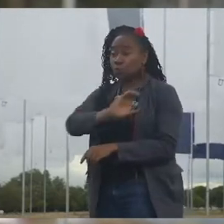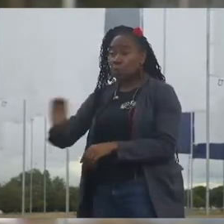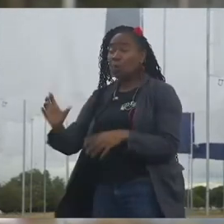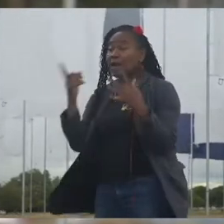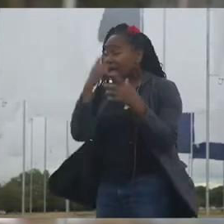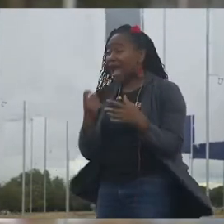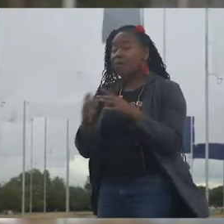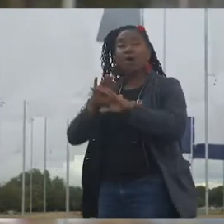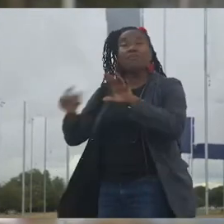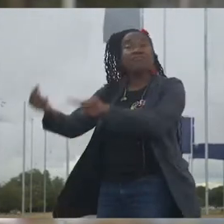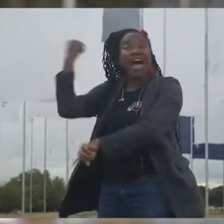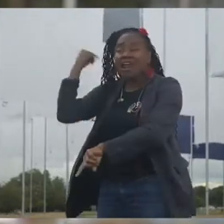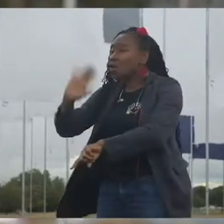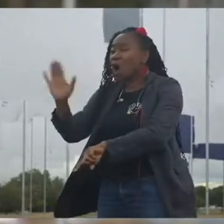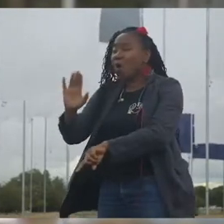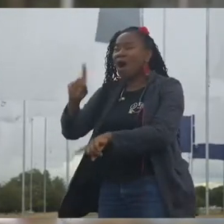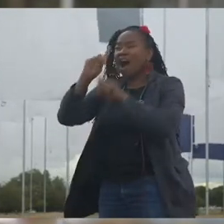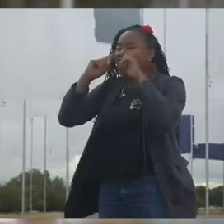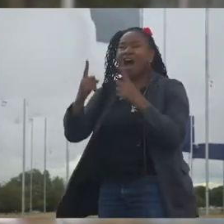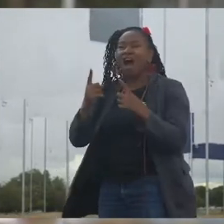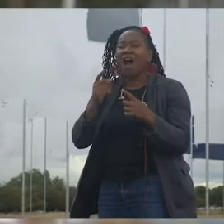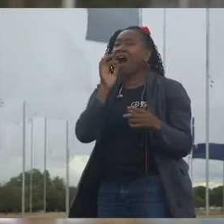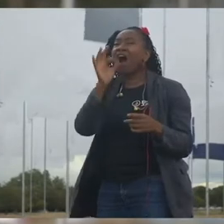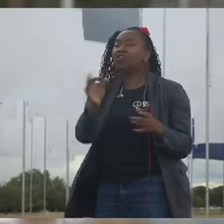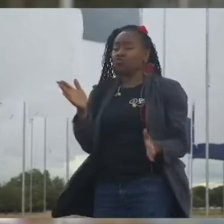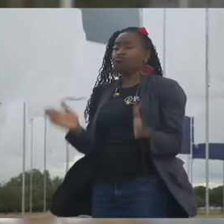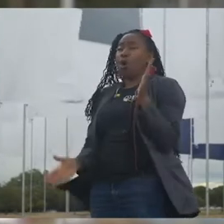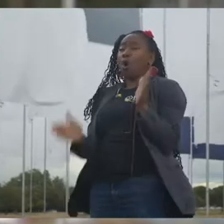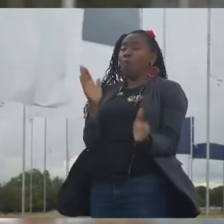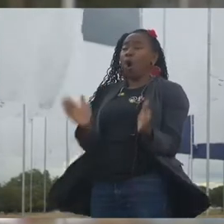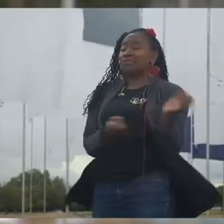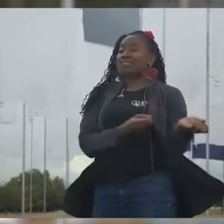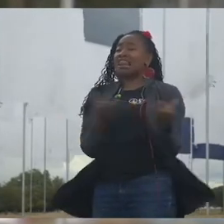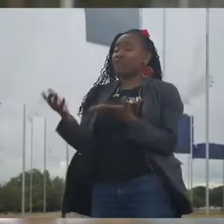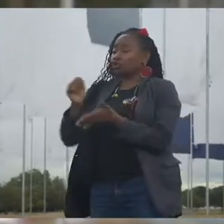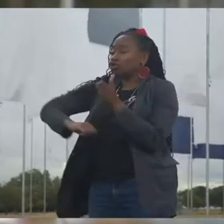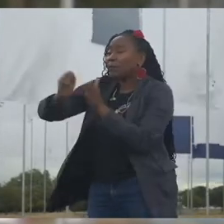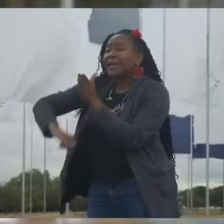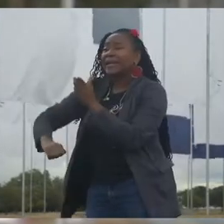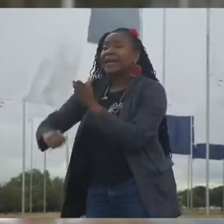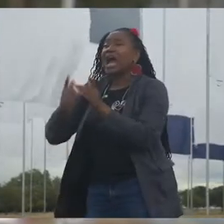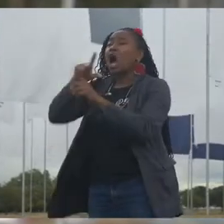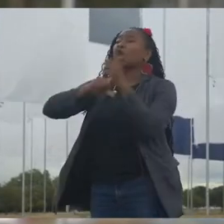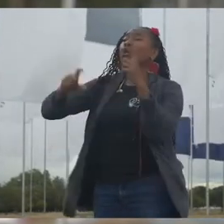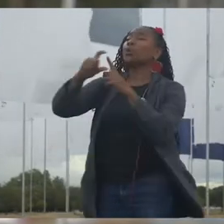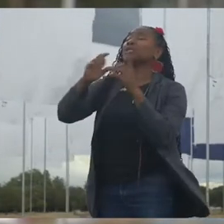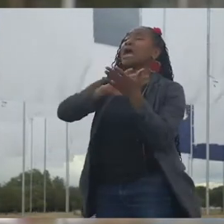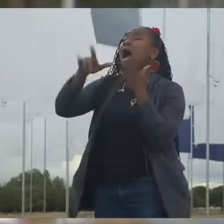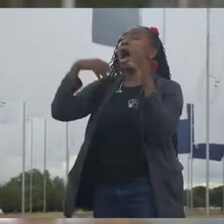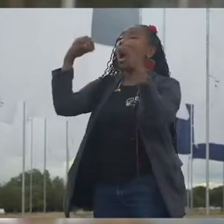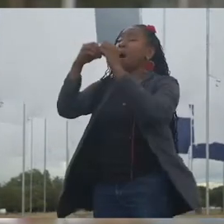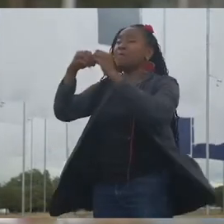virtual prescriptions or ask a robot to deliver your shopping. Our community hub was set up almost overnight.